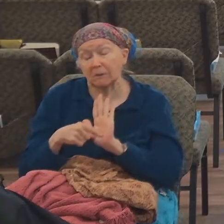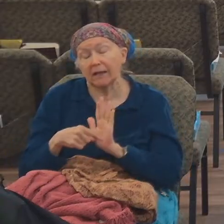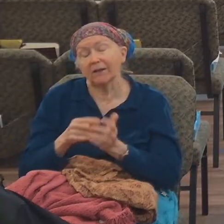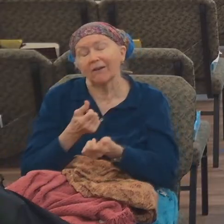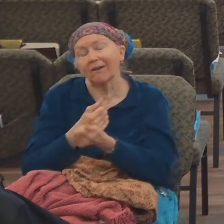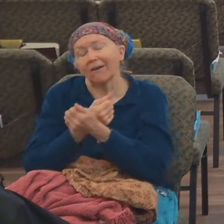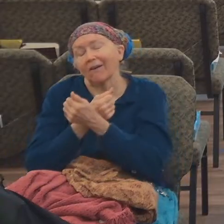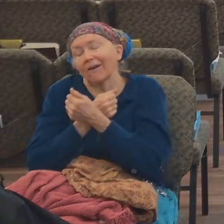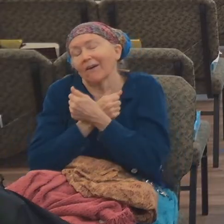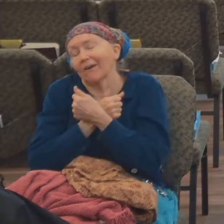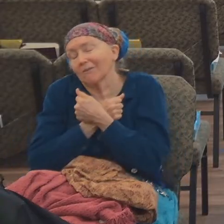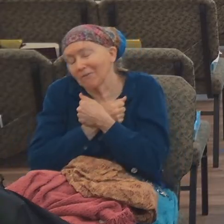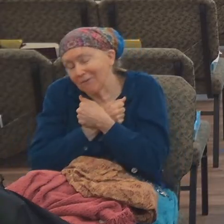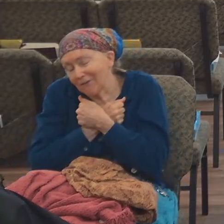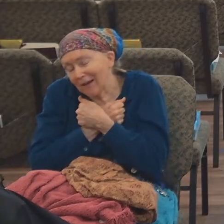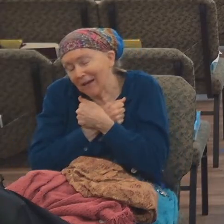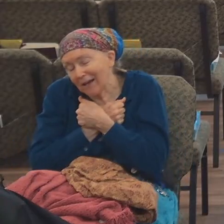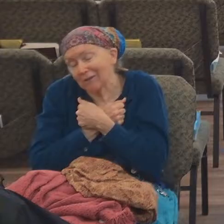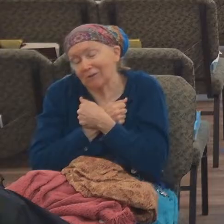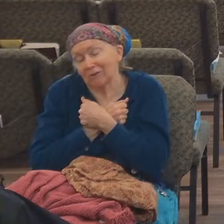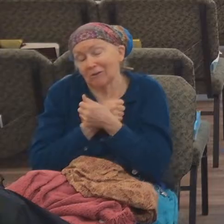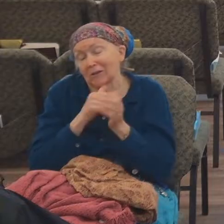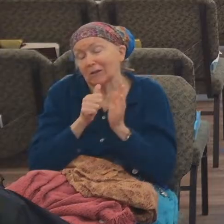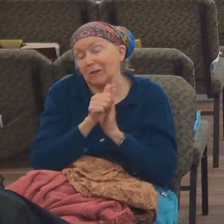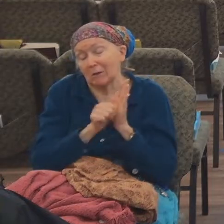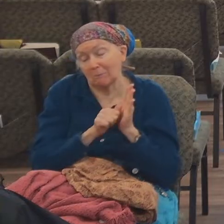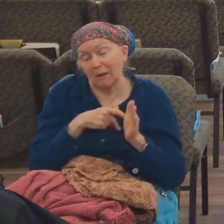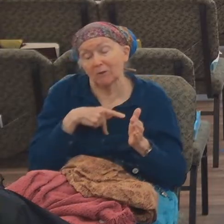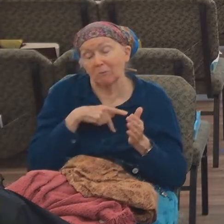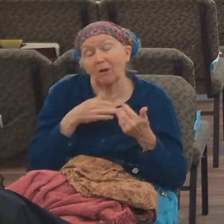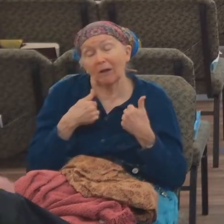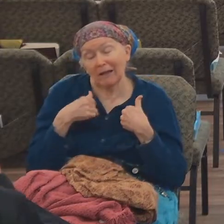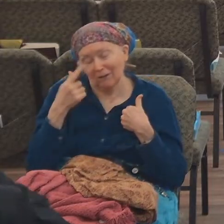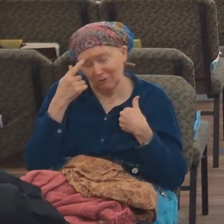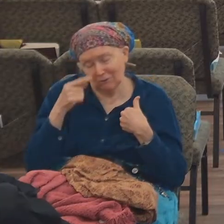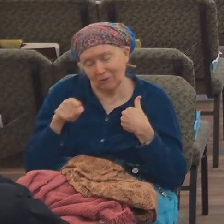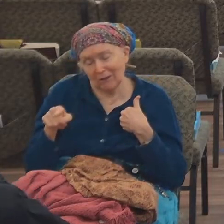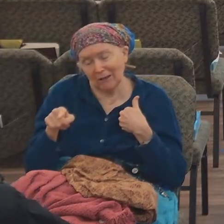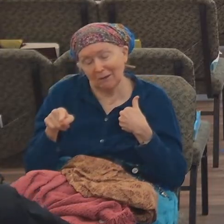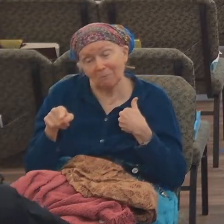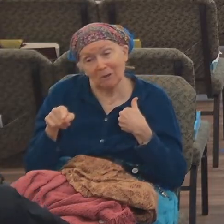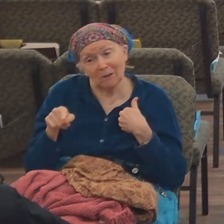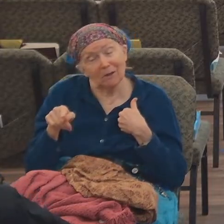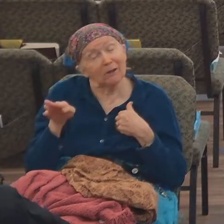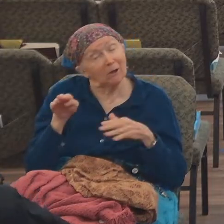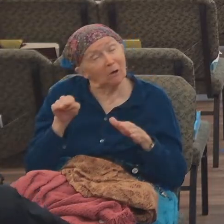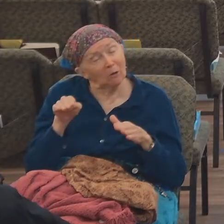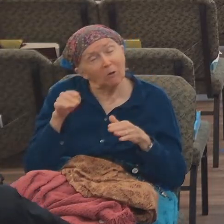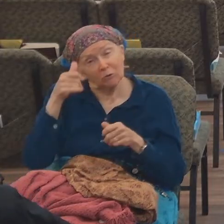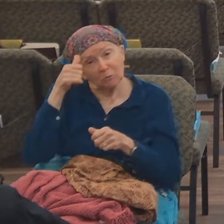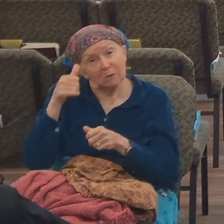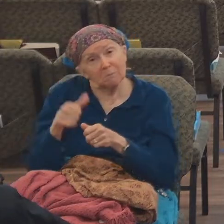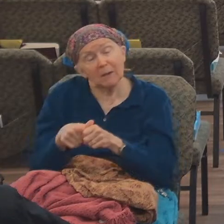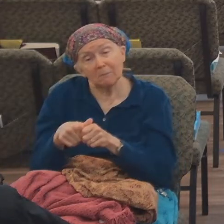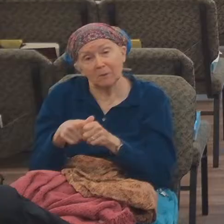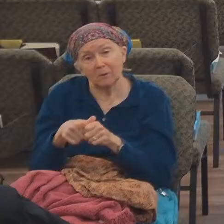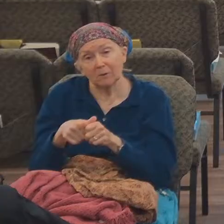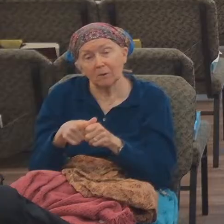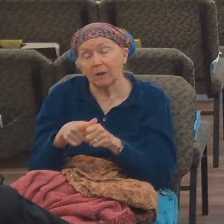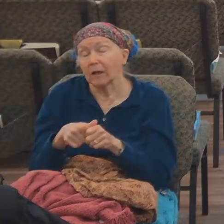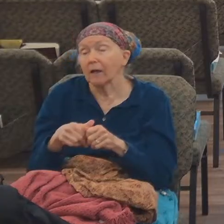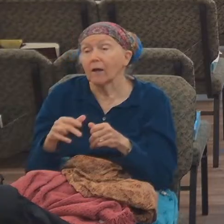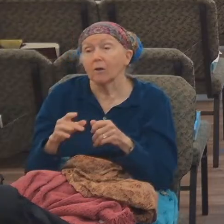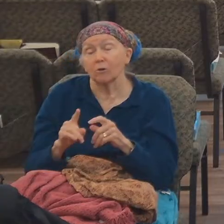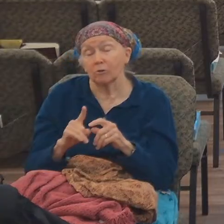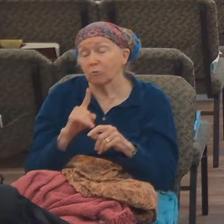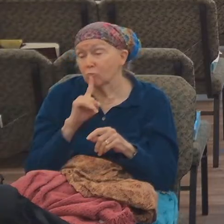the Apostle Paul has for them. He reminds them of it, right? And it's in stark contrast to what they would expect